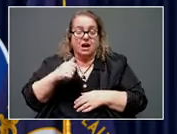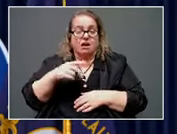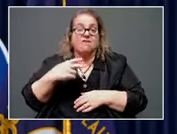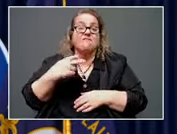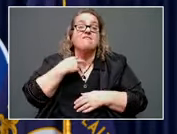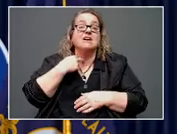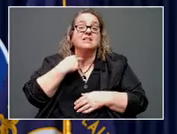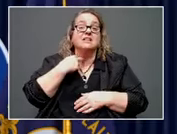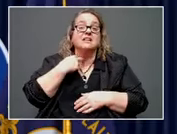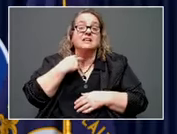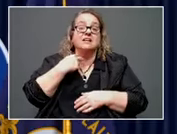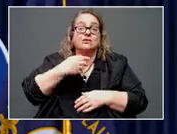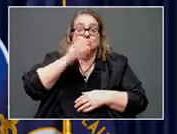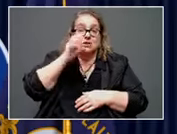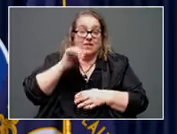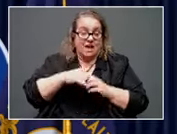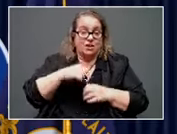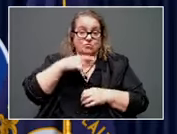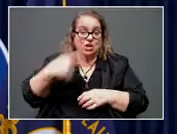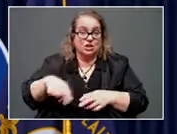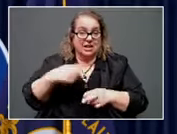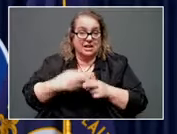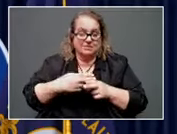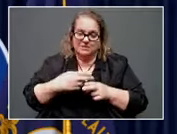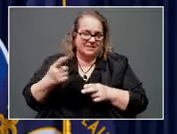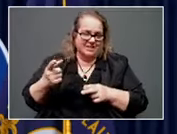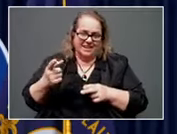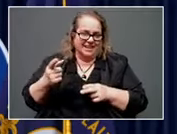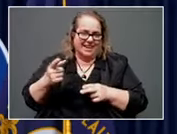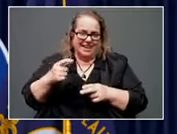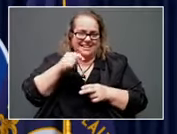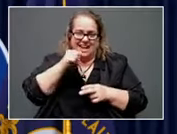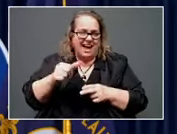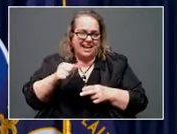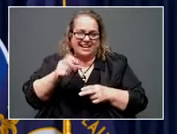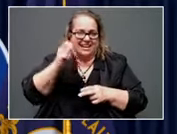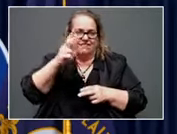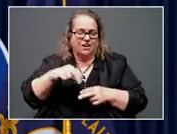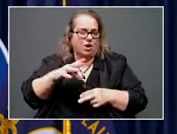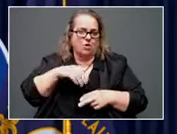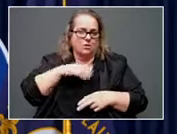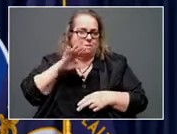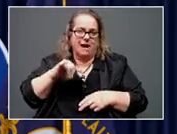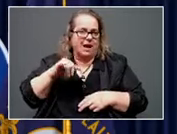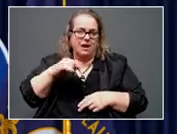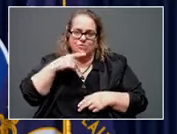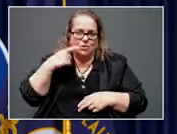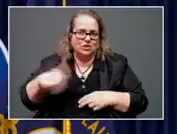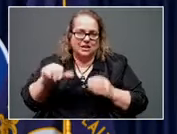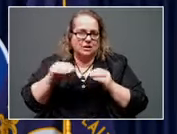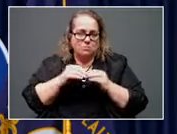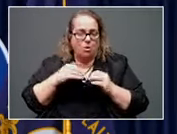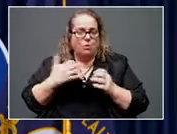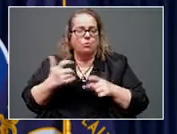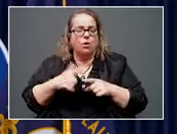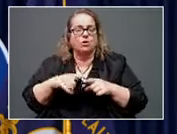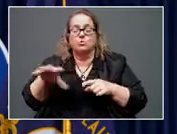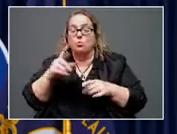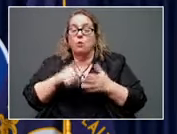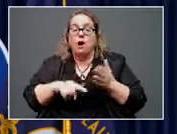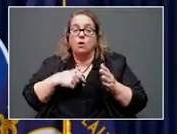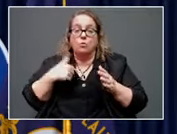Russian companies. So we would want any step that we take to be meaningful and hope that